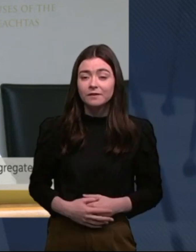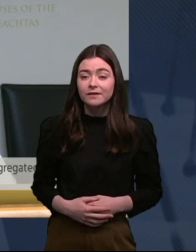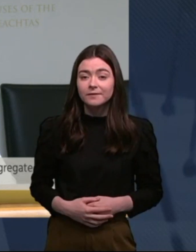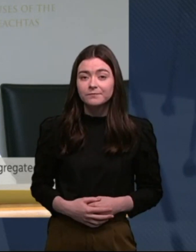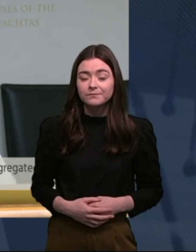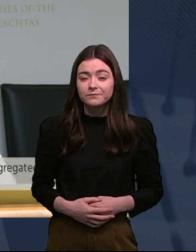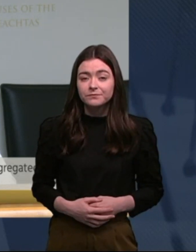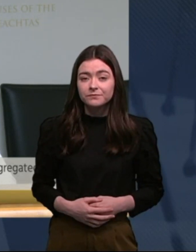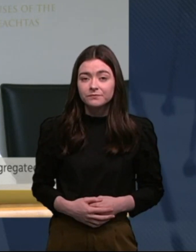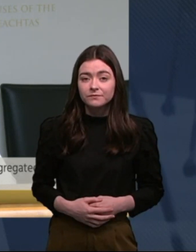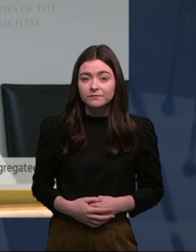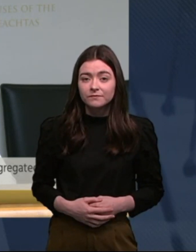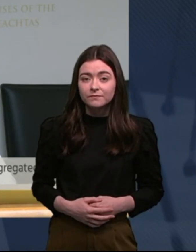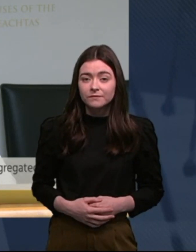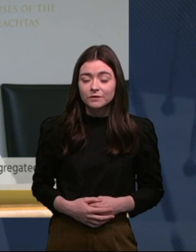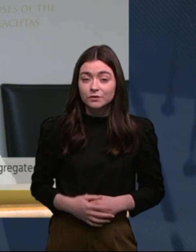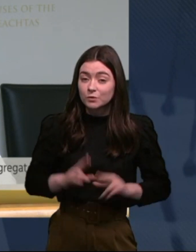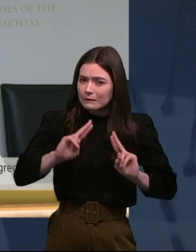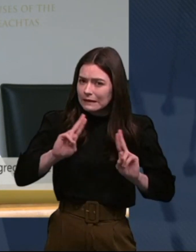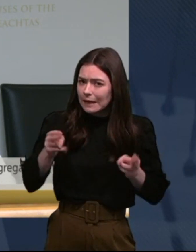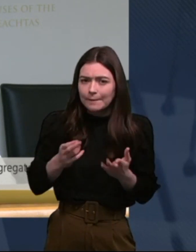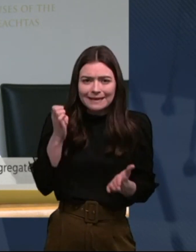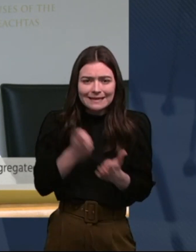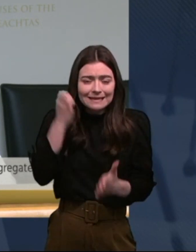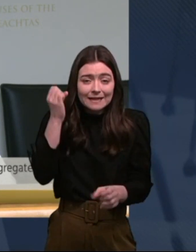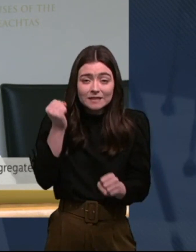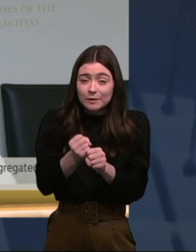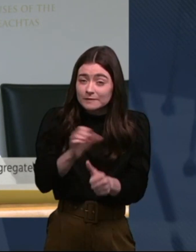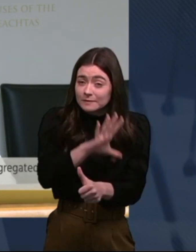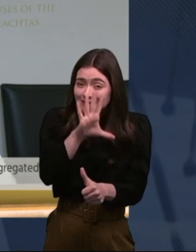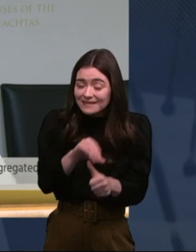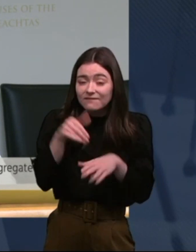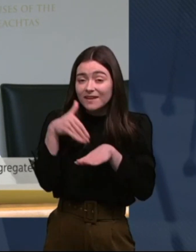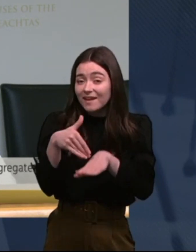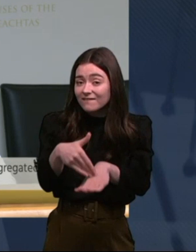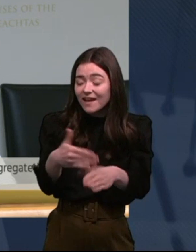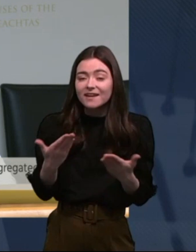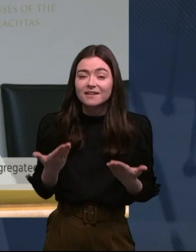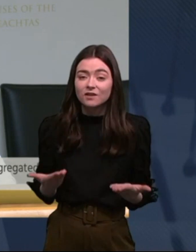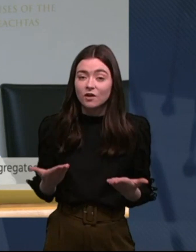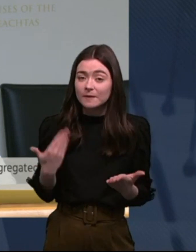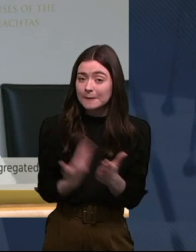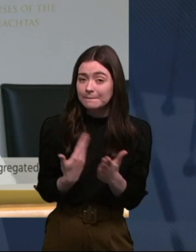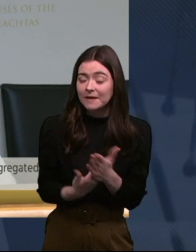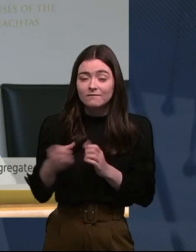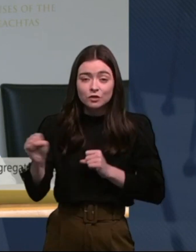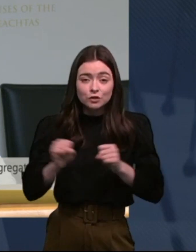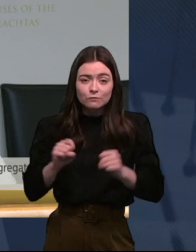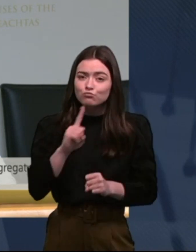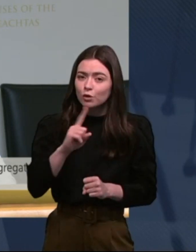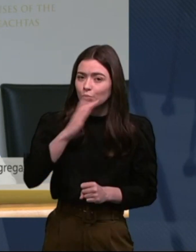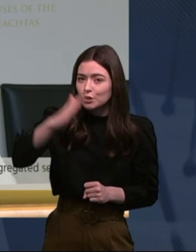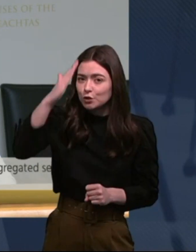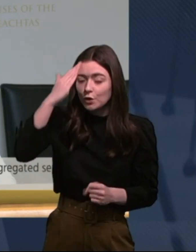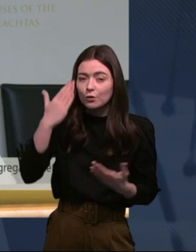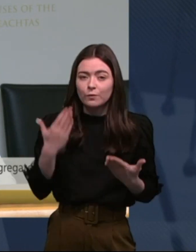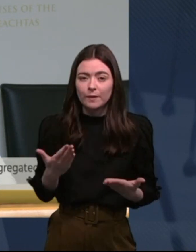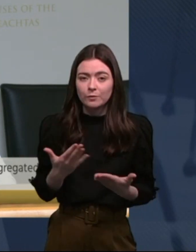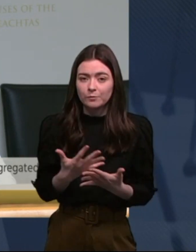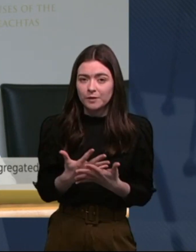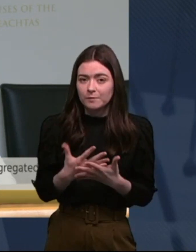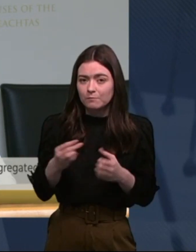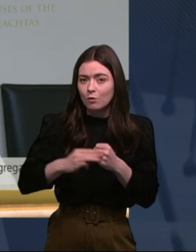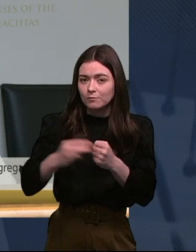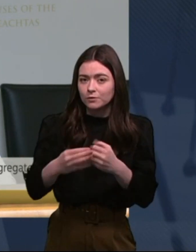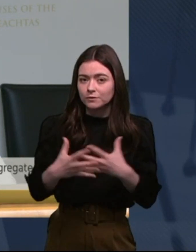So we obviously can't be exact about the specific impact it's likely to have on the demand for our service, but we do know that it will cause further